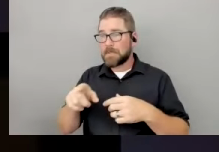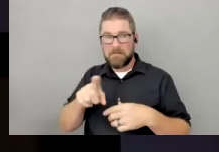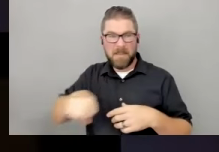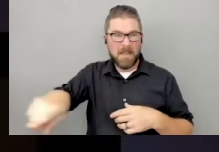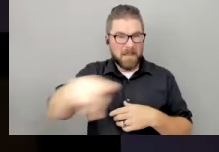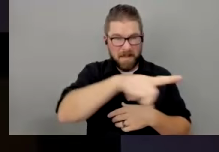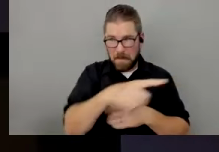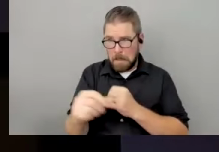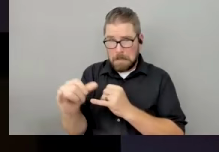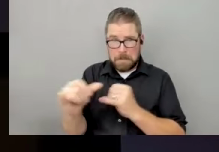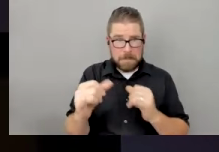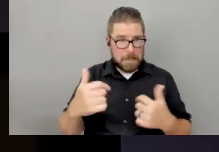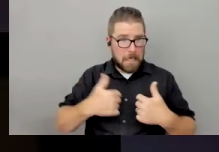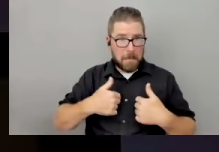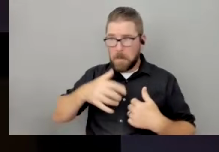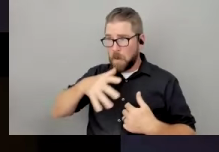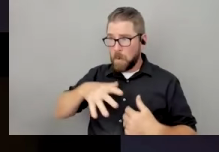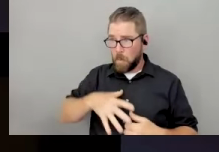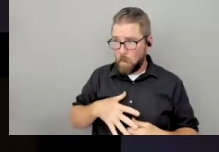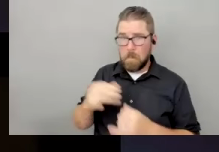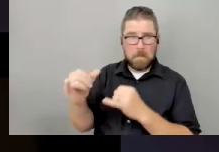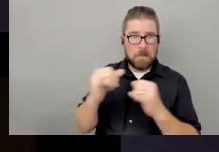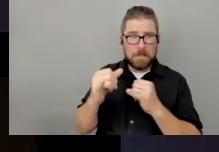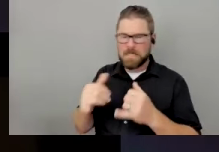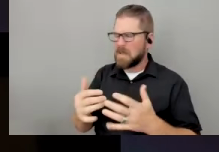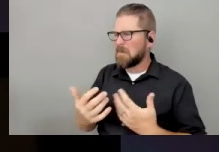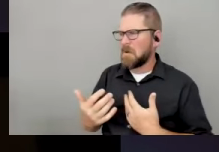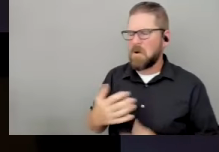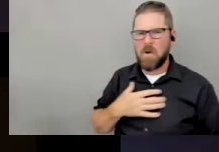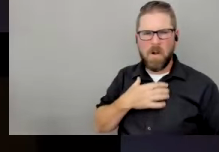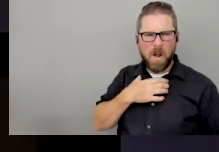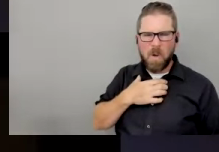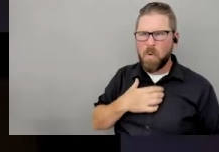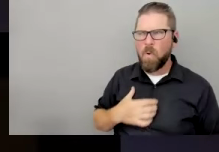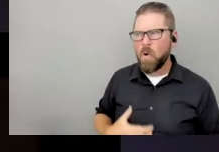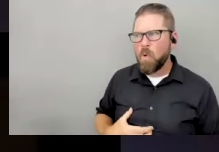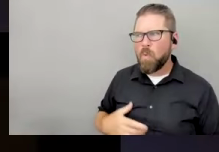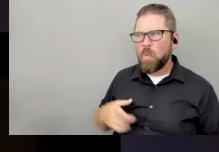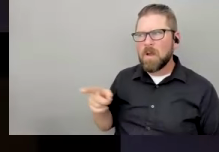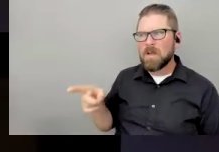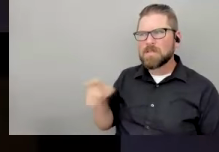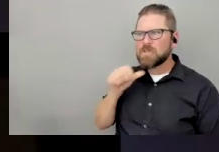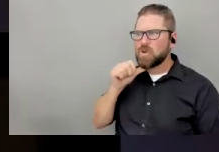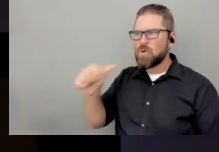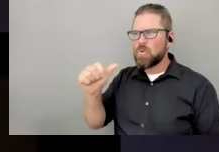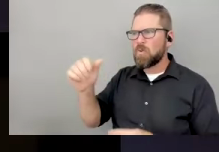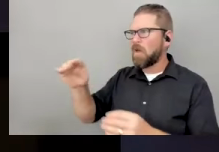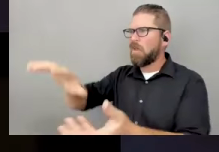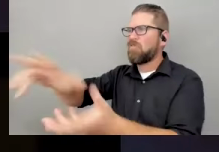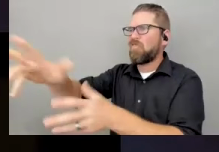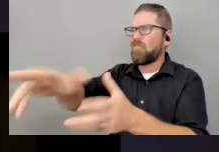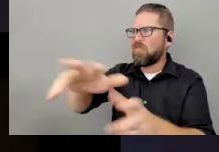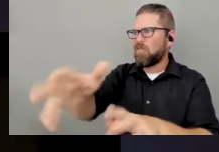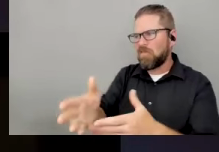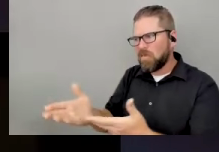had never heard of Patsy Mink, I'll say, well, it's because of all of your attitudes that drove me into politics. If you'd given me a